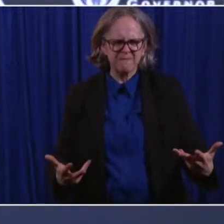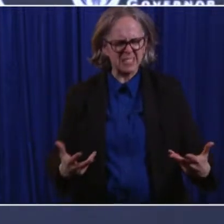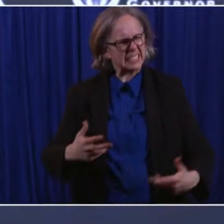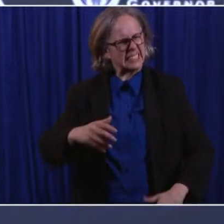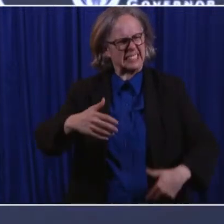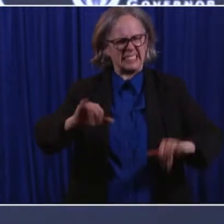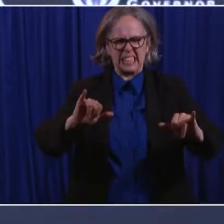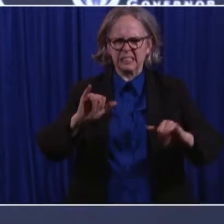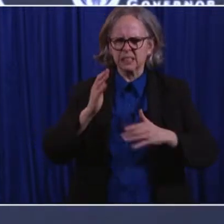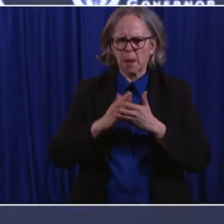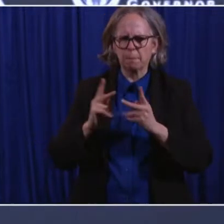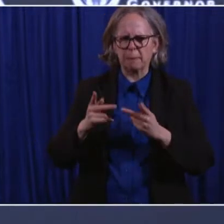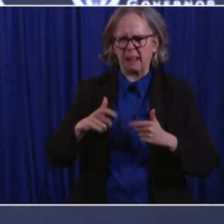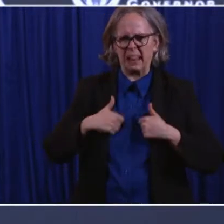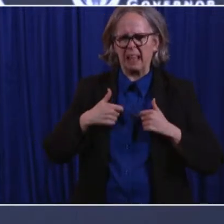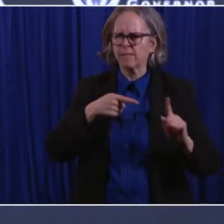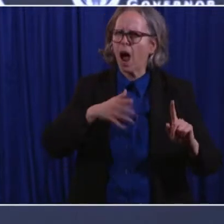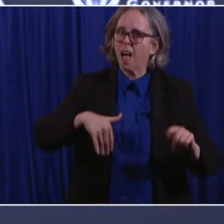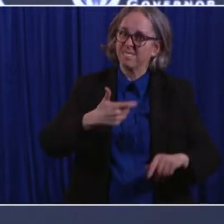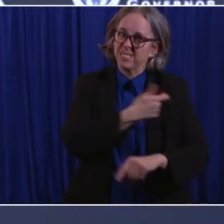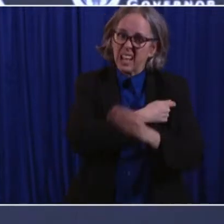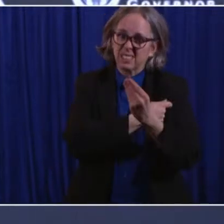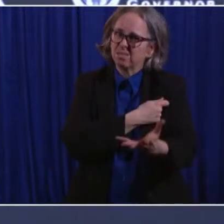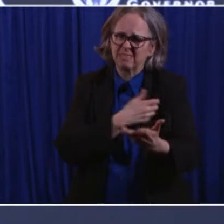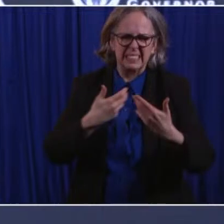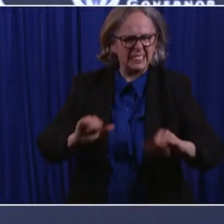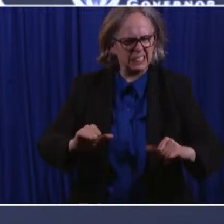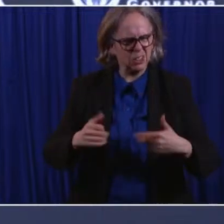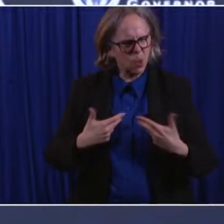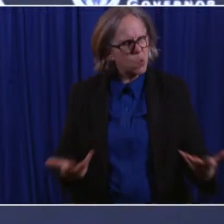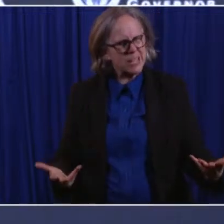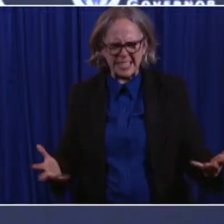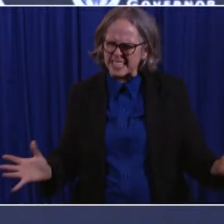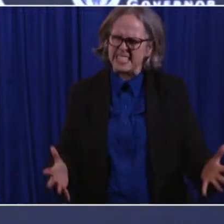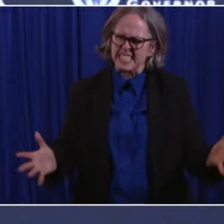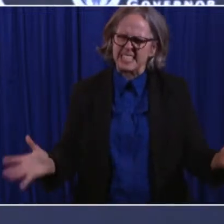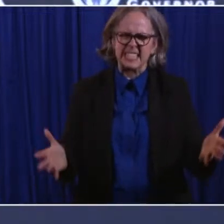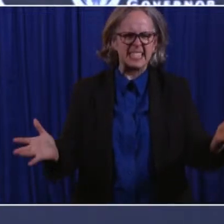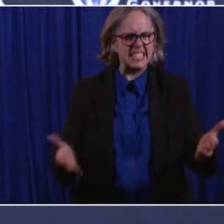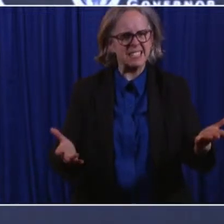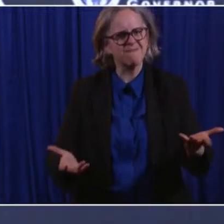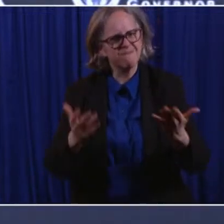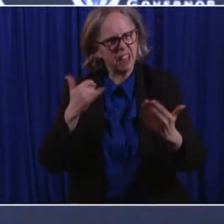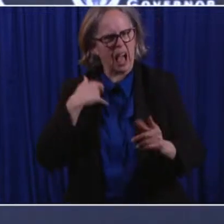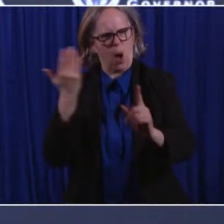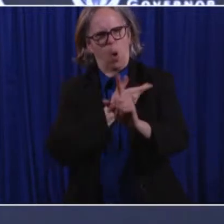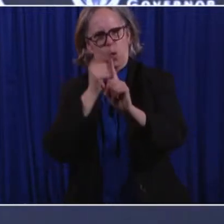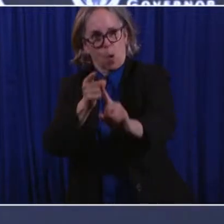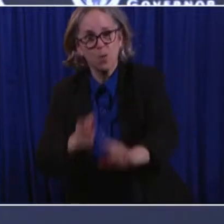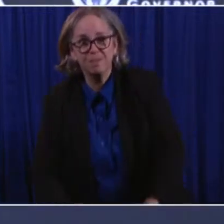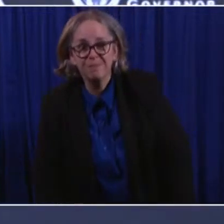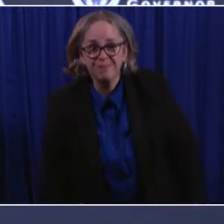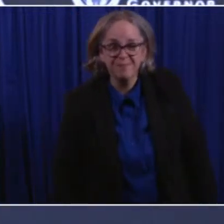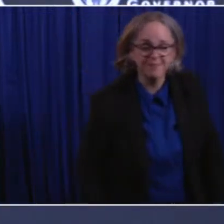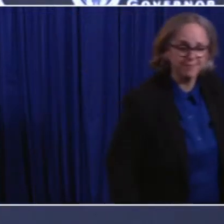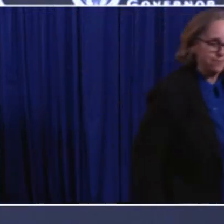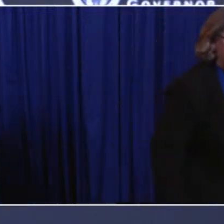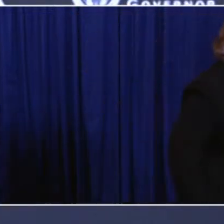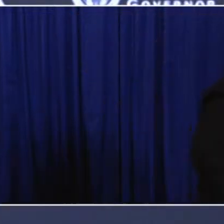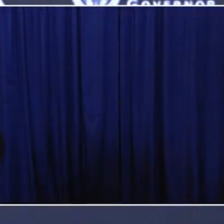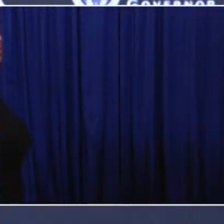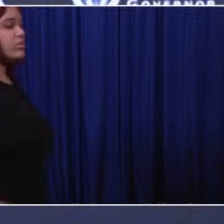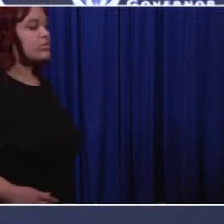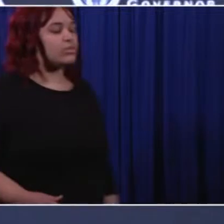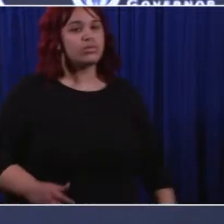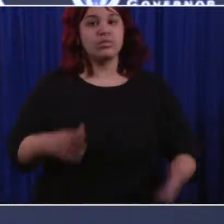yet. And we would encourage them to become vaccinated. Remaining questions this afternoon are online, and the next one is from Adrian Robbins